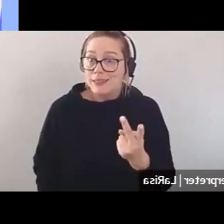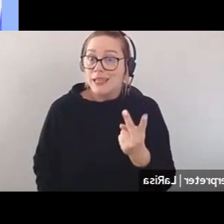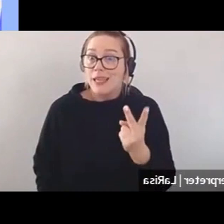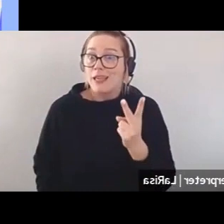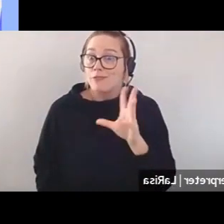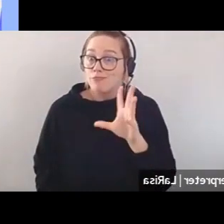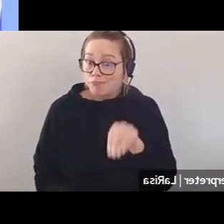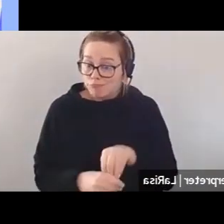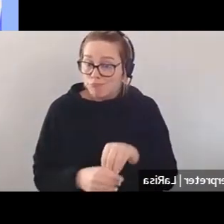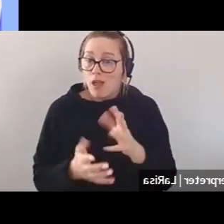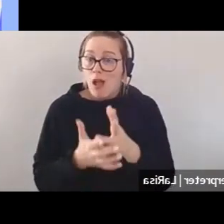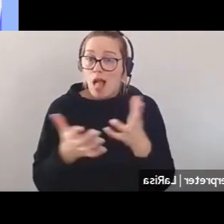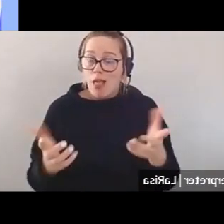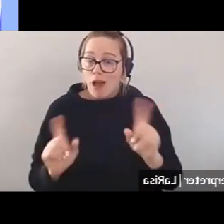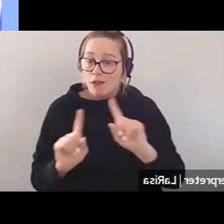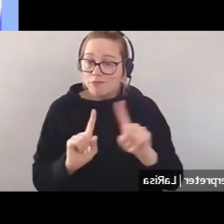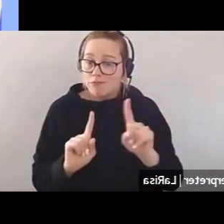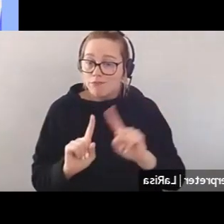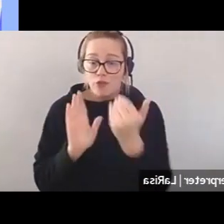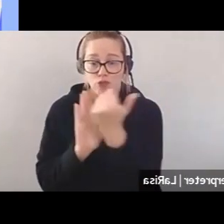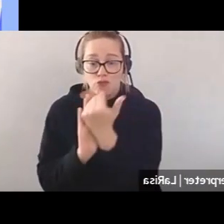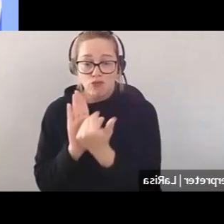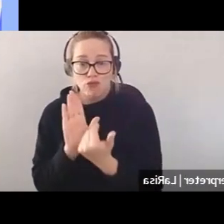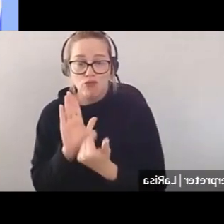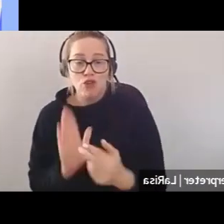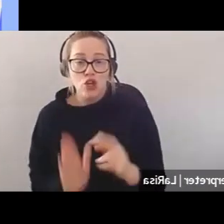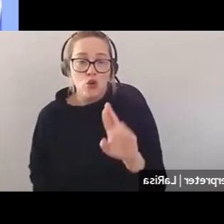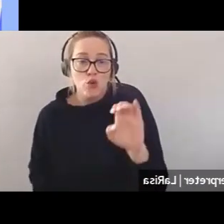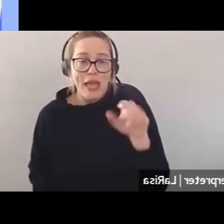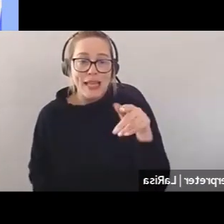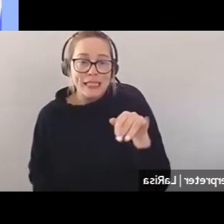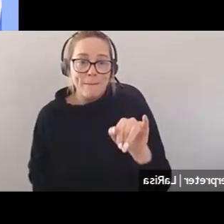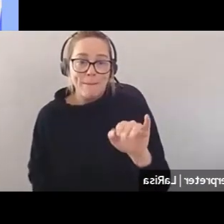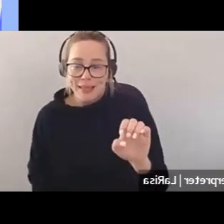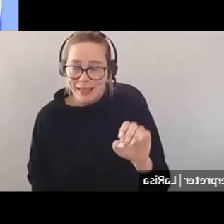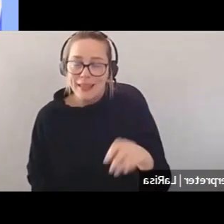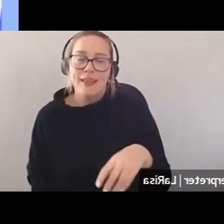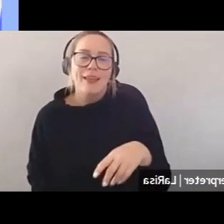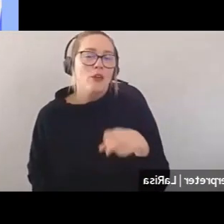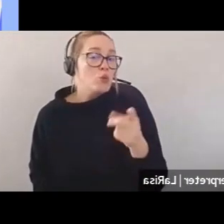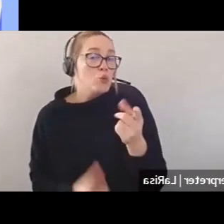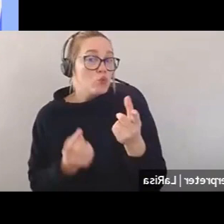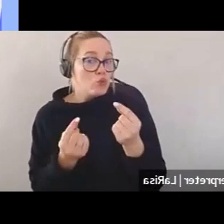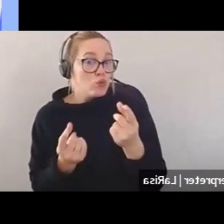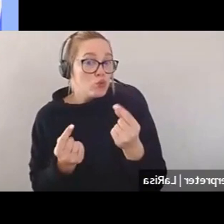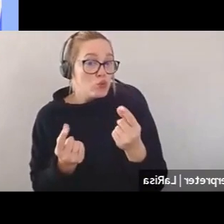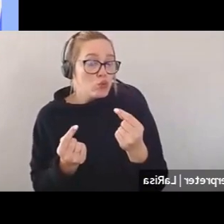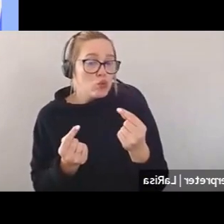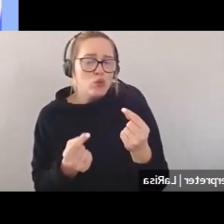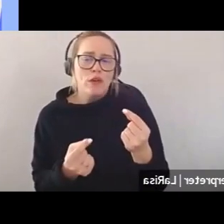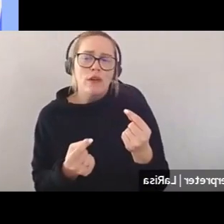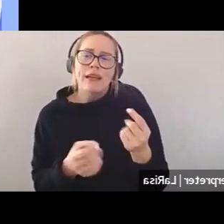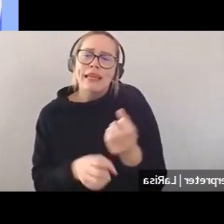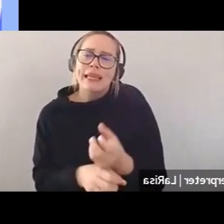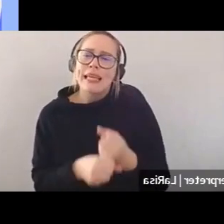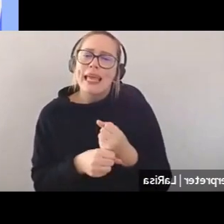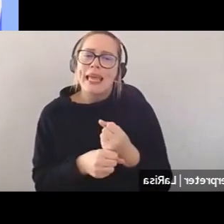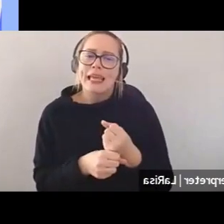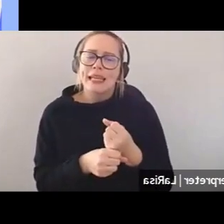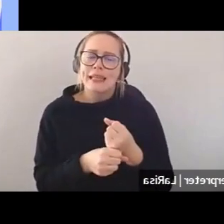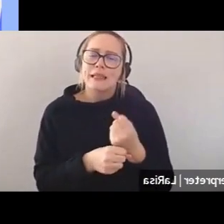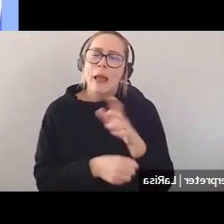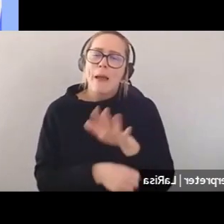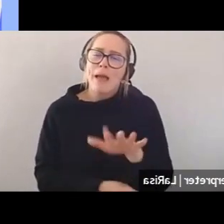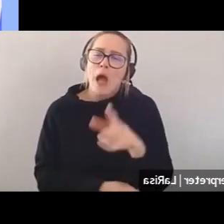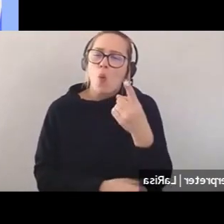never bought buttermilk before. I've never tried it, but a lot of recipes had it, so I thought I would try this. All you have to do is